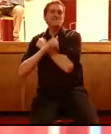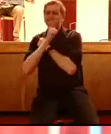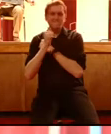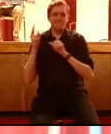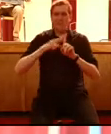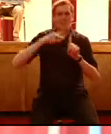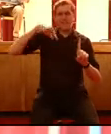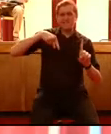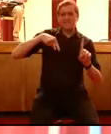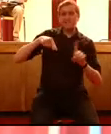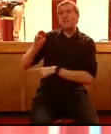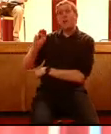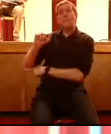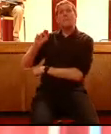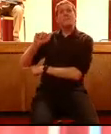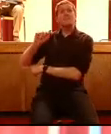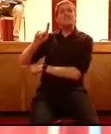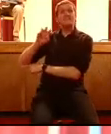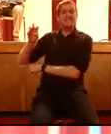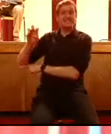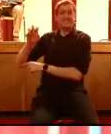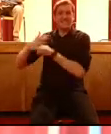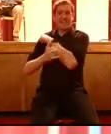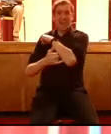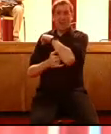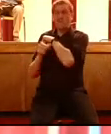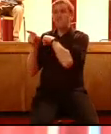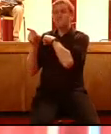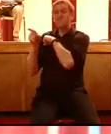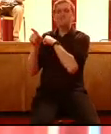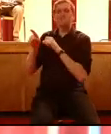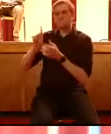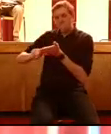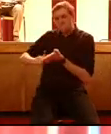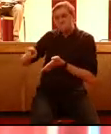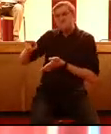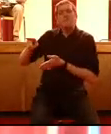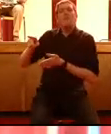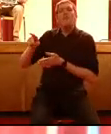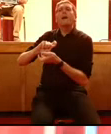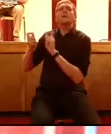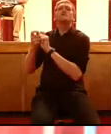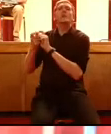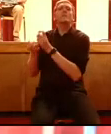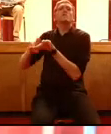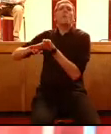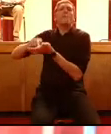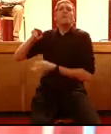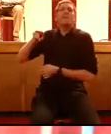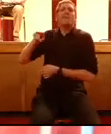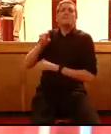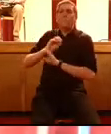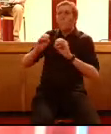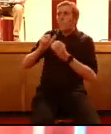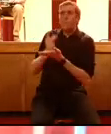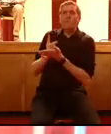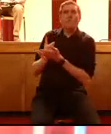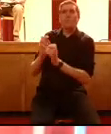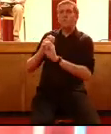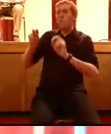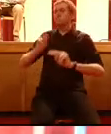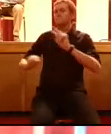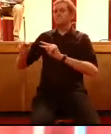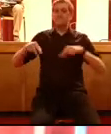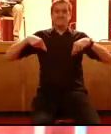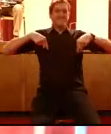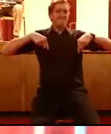In Manatee County, the superintendent instructed data entry to change the enrollment without current notification or approval. That has not